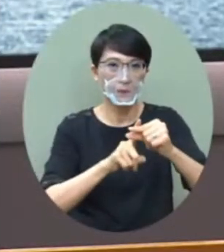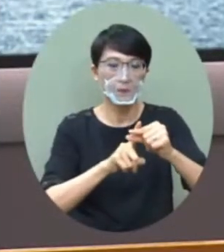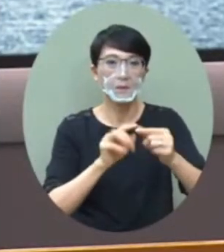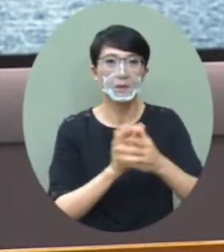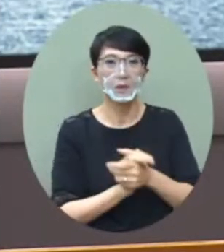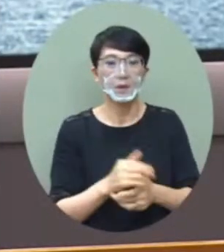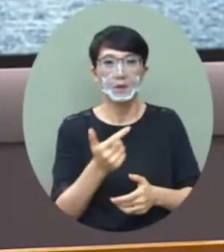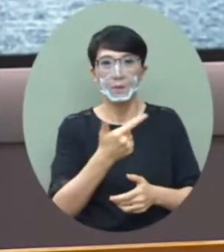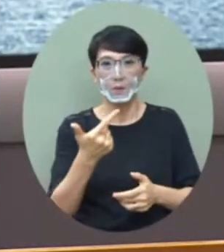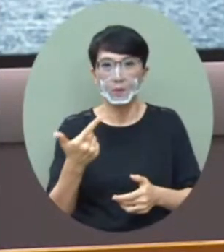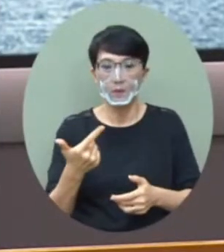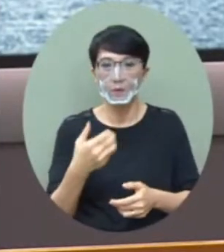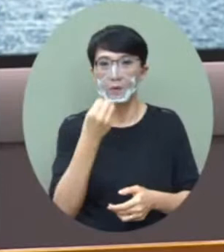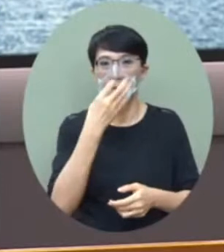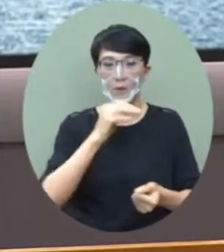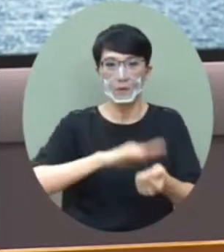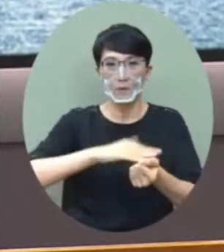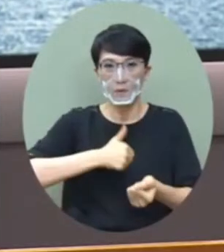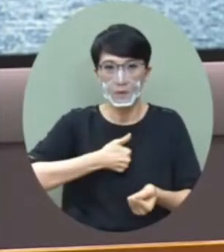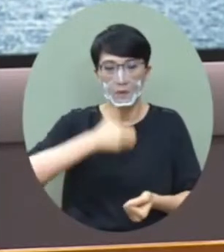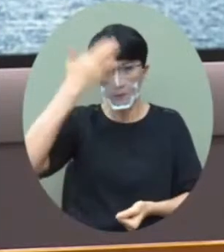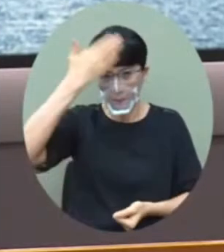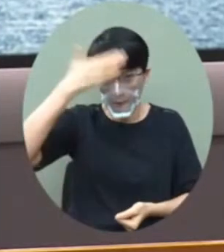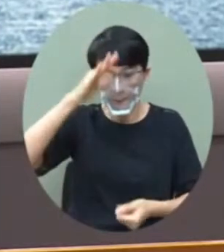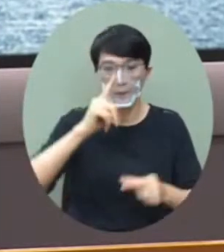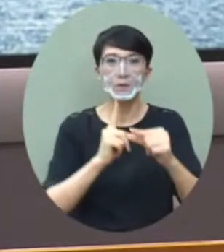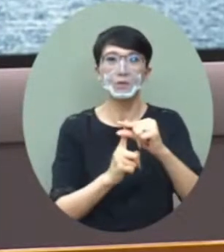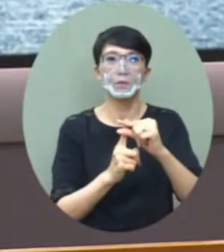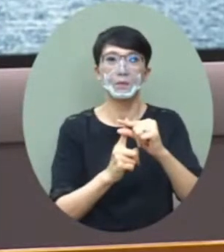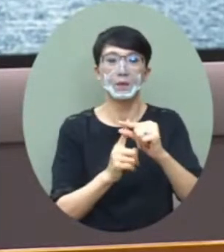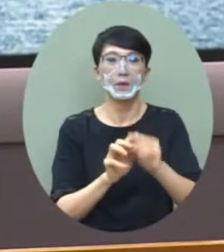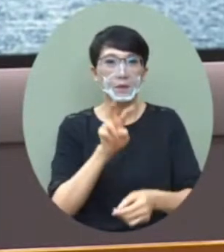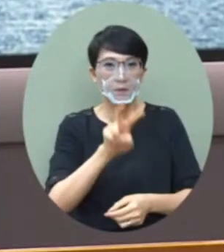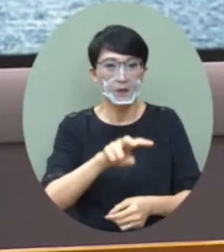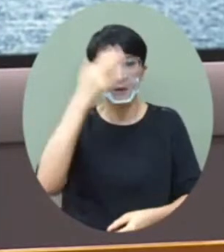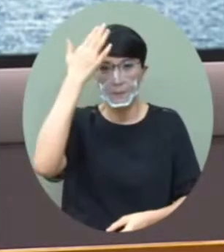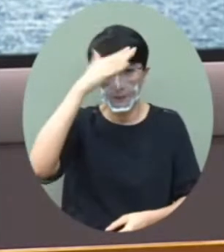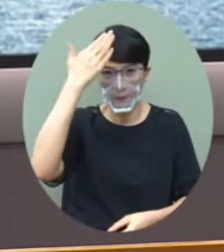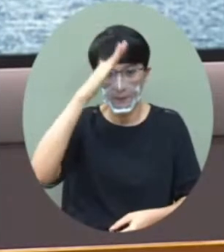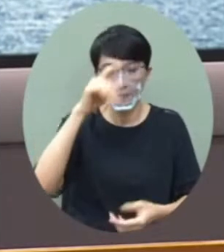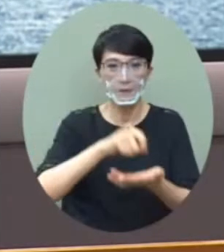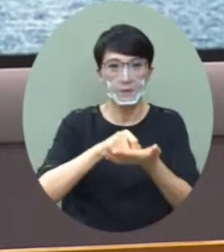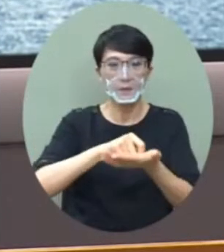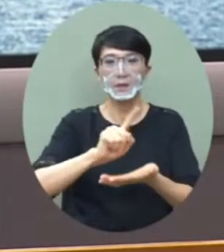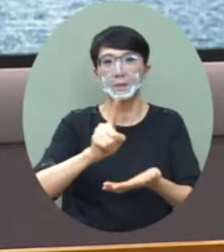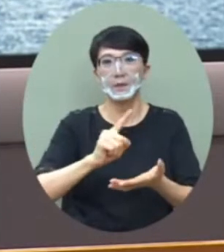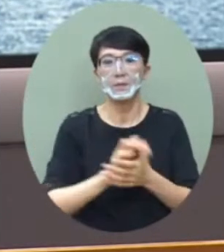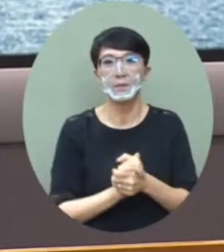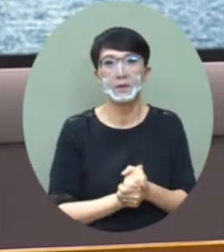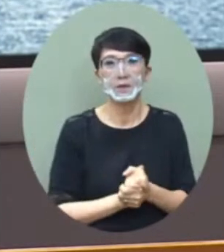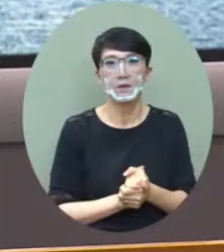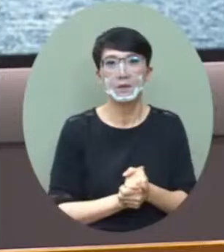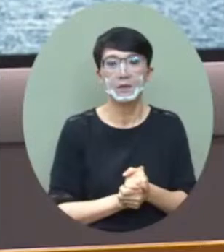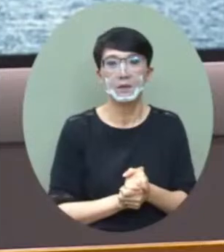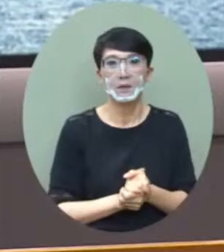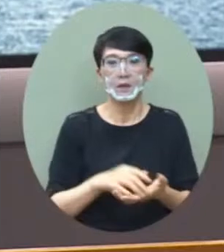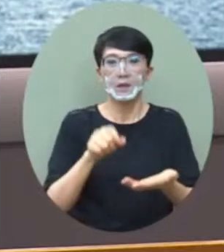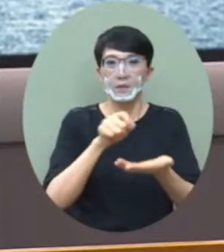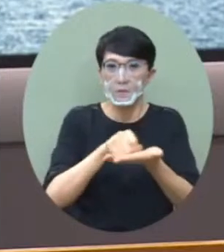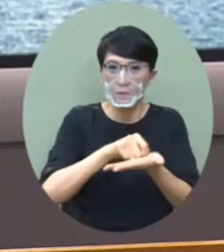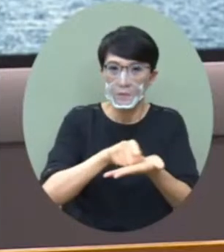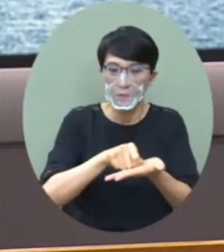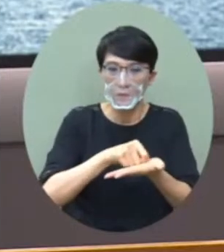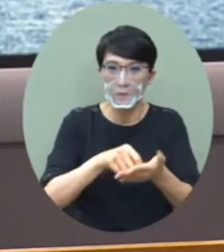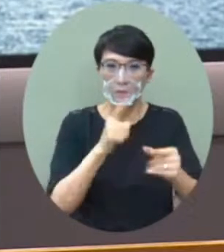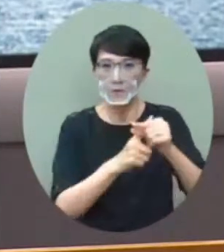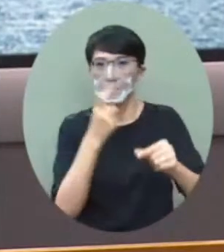them, and they can also input Chinese into our system. And even if they have done so, many doctors in Hong Kong do know